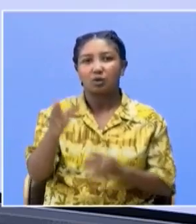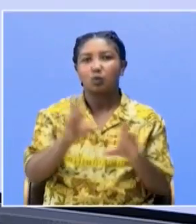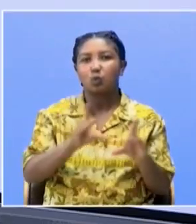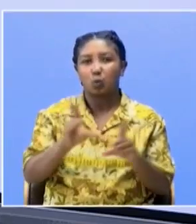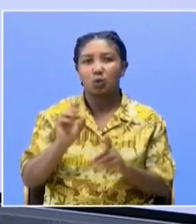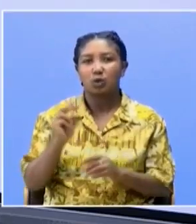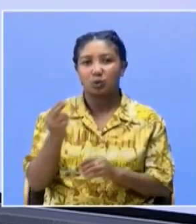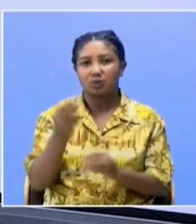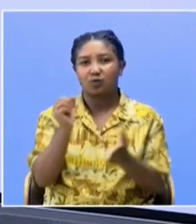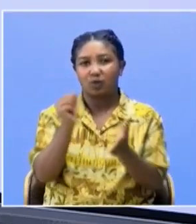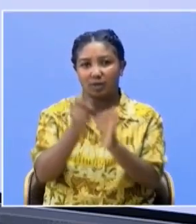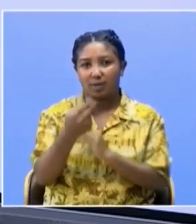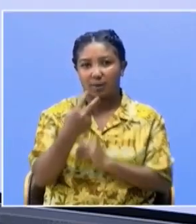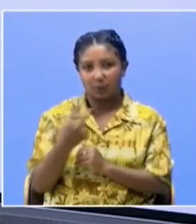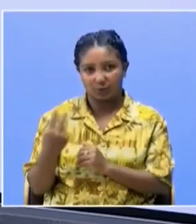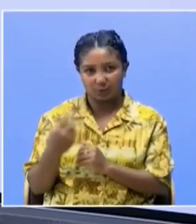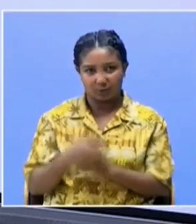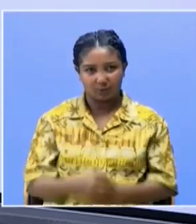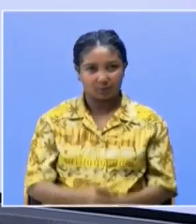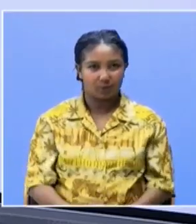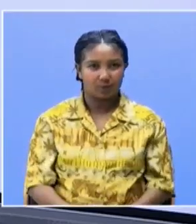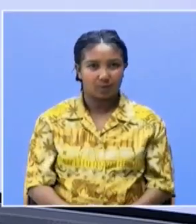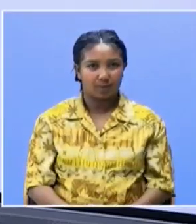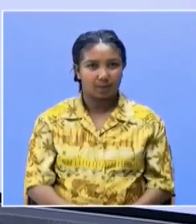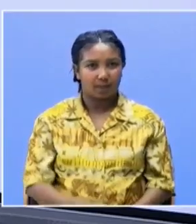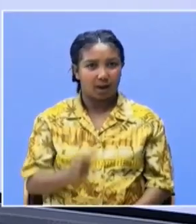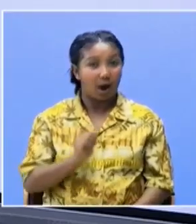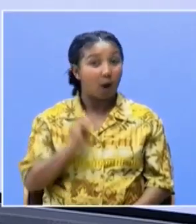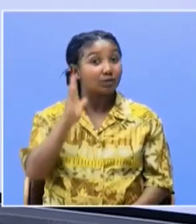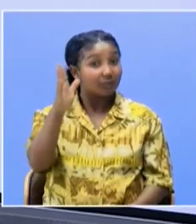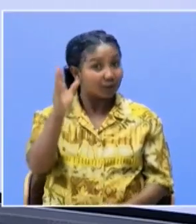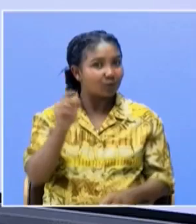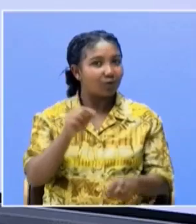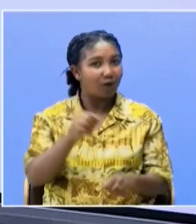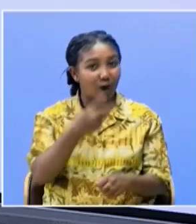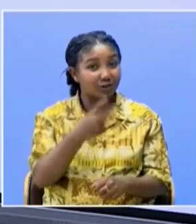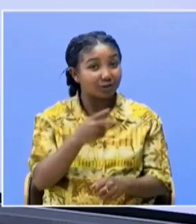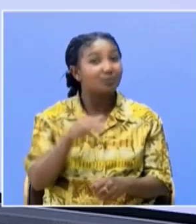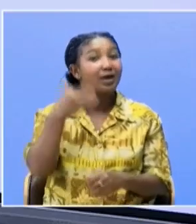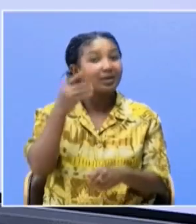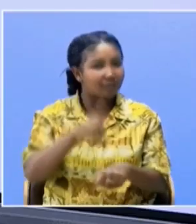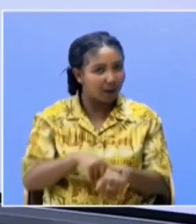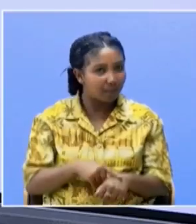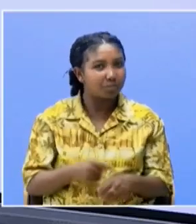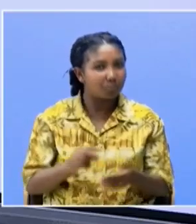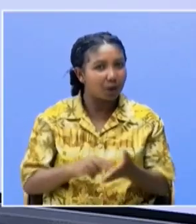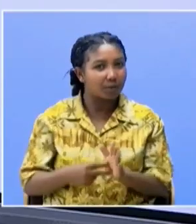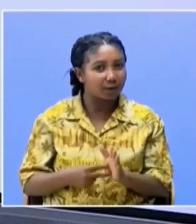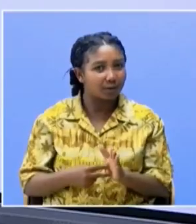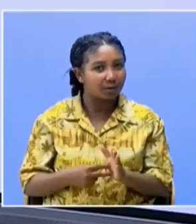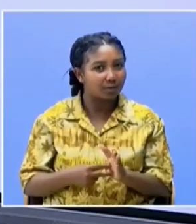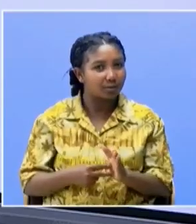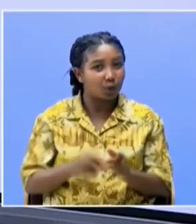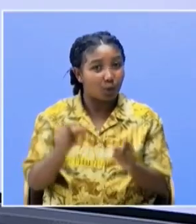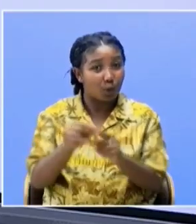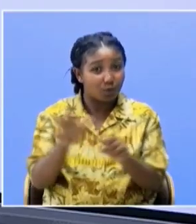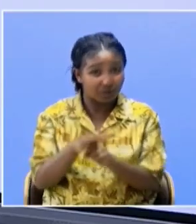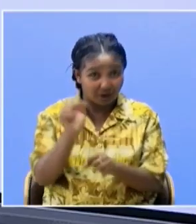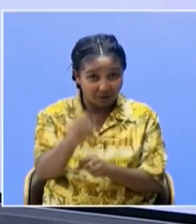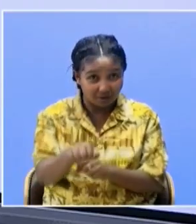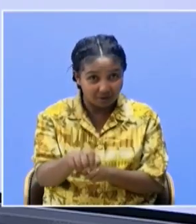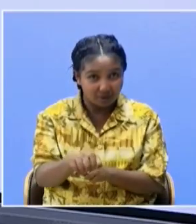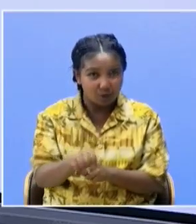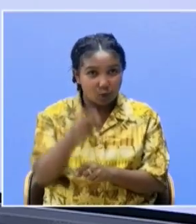example, let us see this. I will see you next time. What is that? It's a promise. Yes?